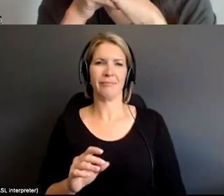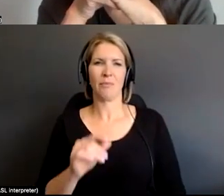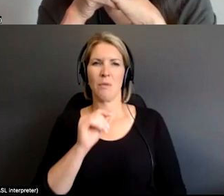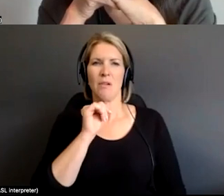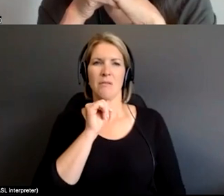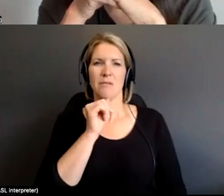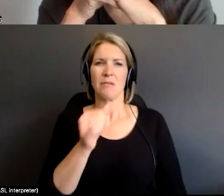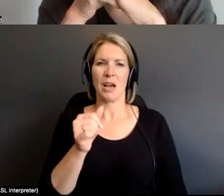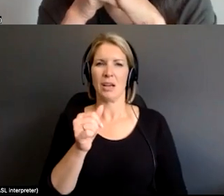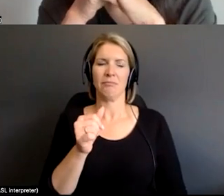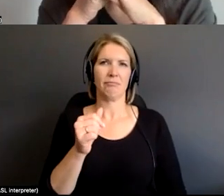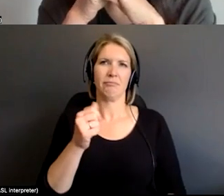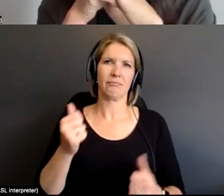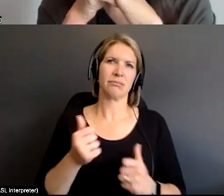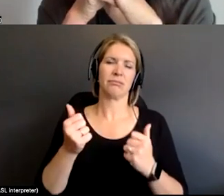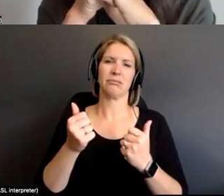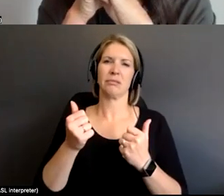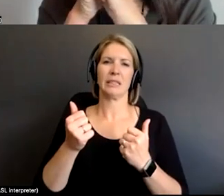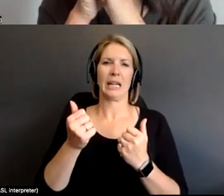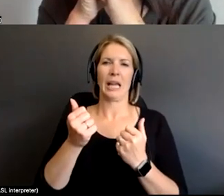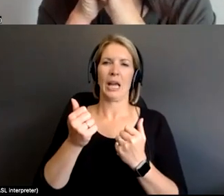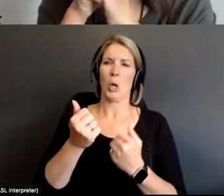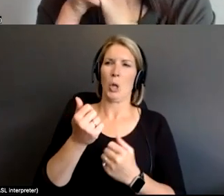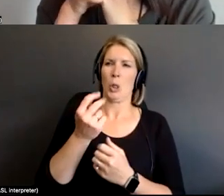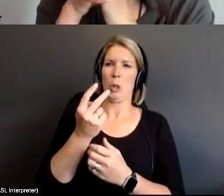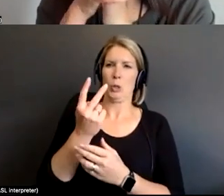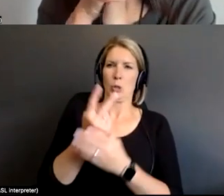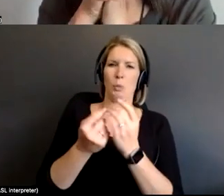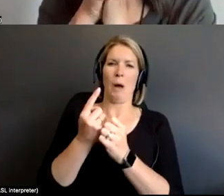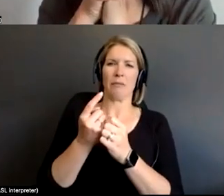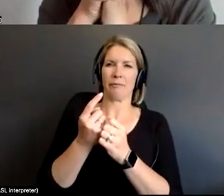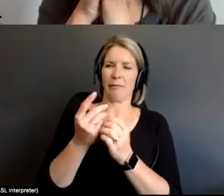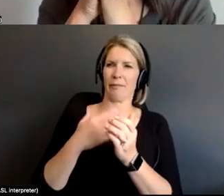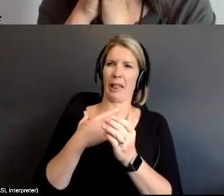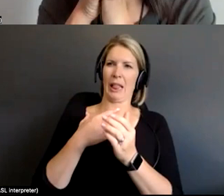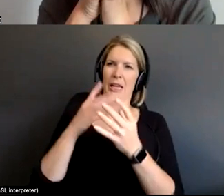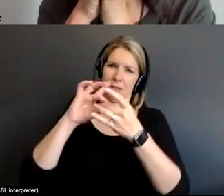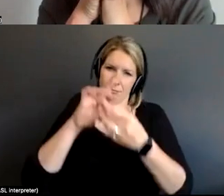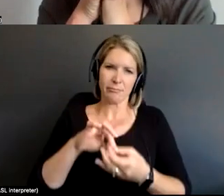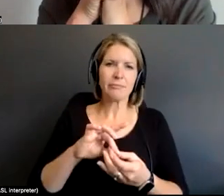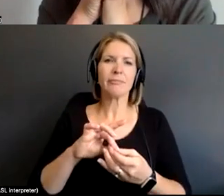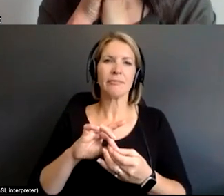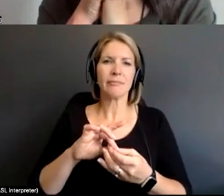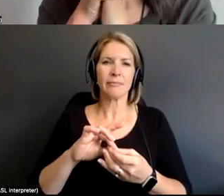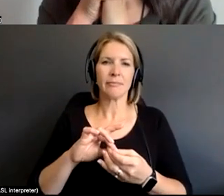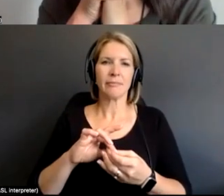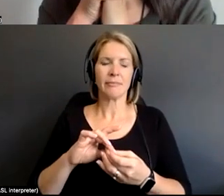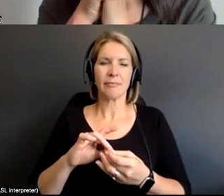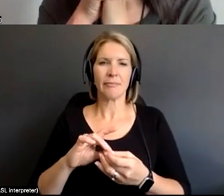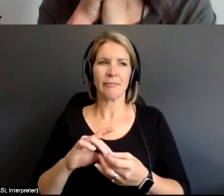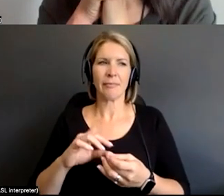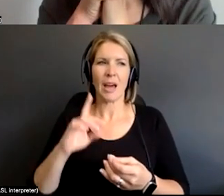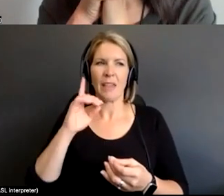very little, you know, marriage between the two elements. So I think it's really nice to have them working